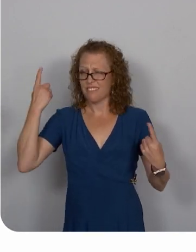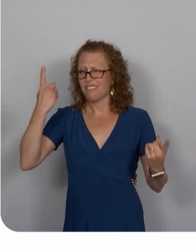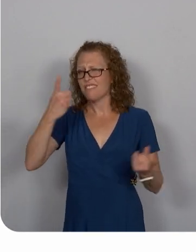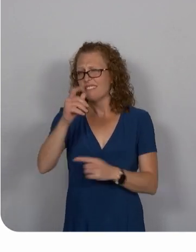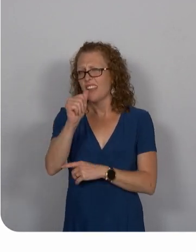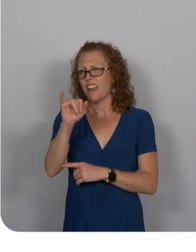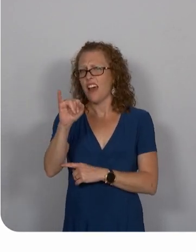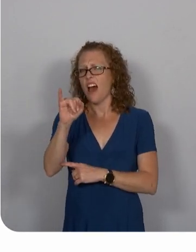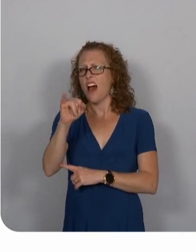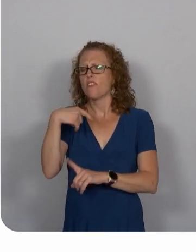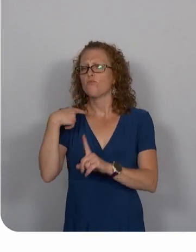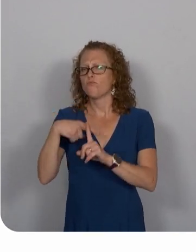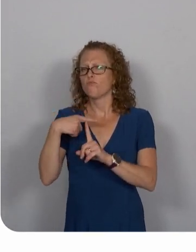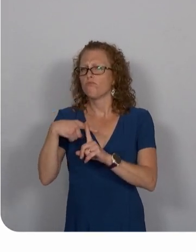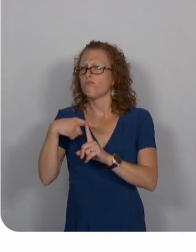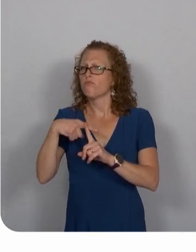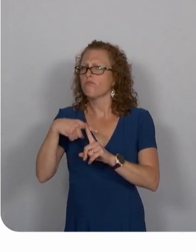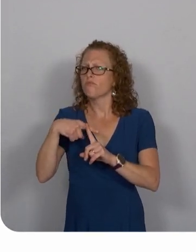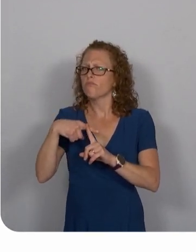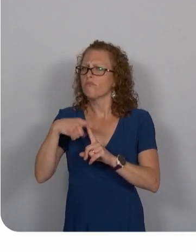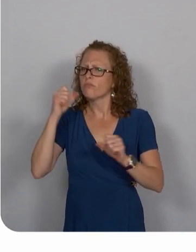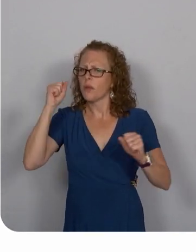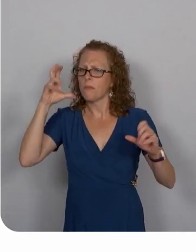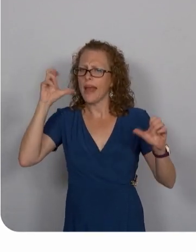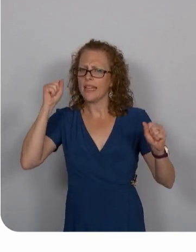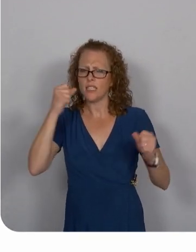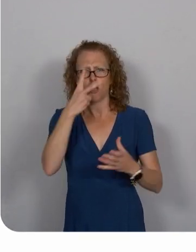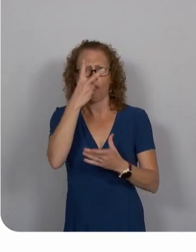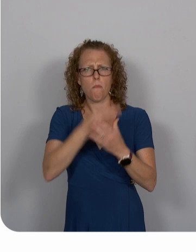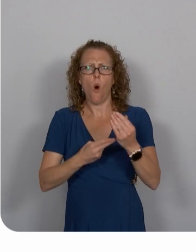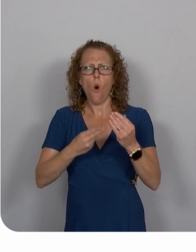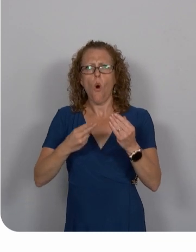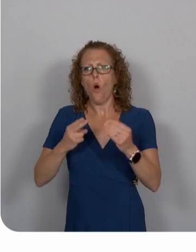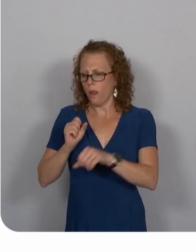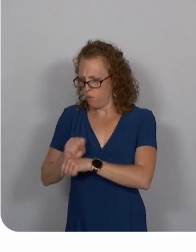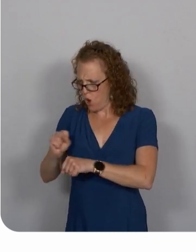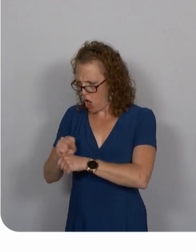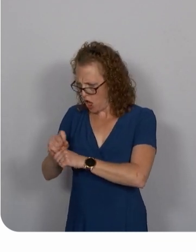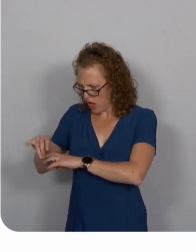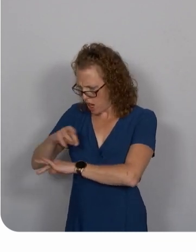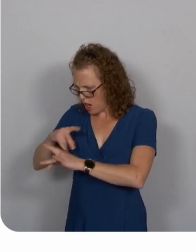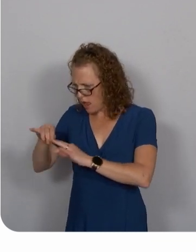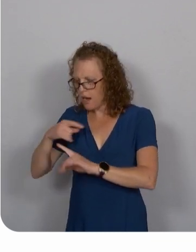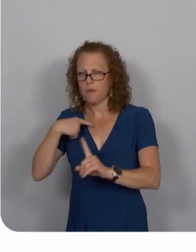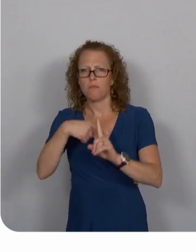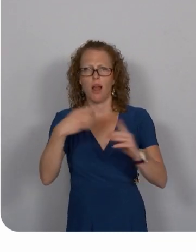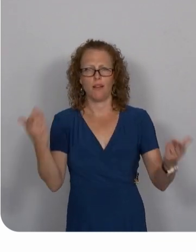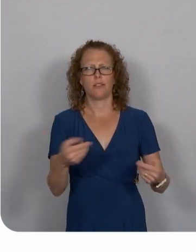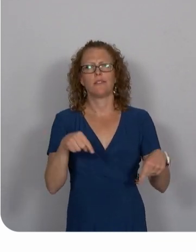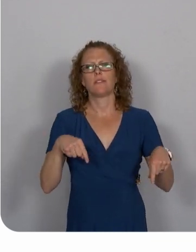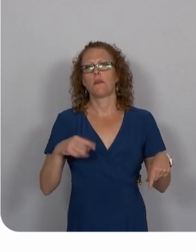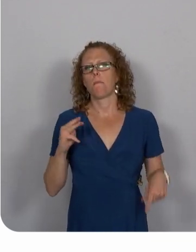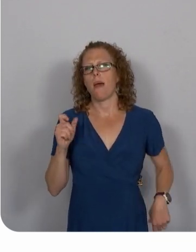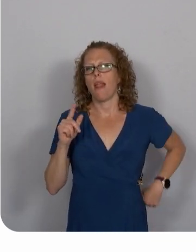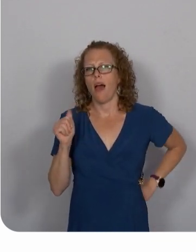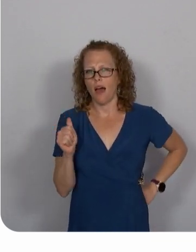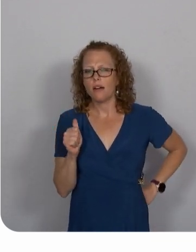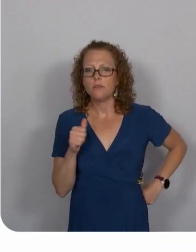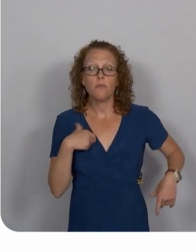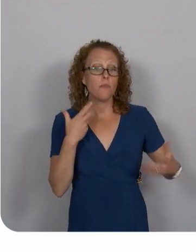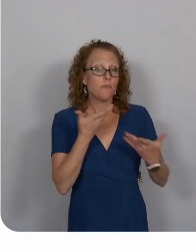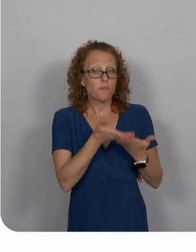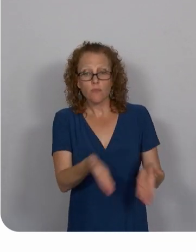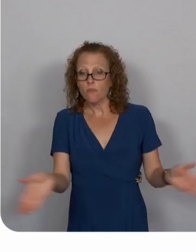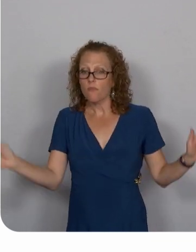year in AI, both for the industry and here at Meta. Earlier this year, we introduced our family of